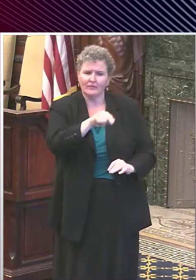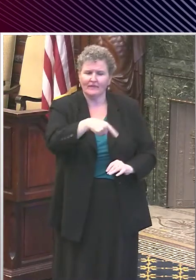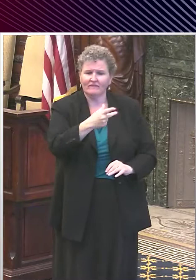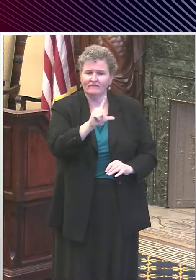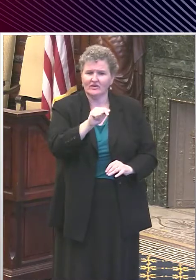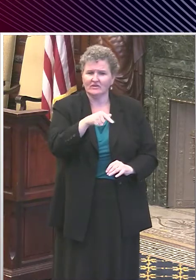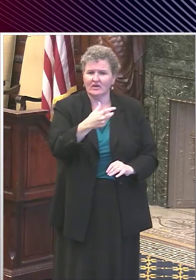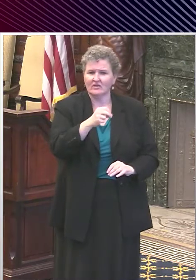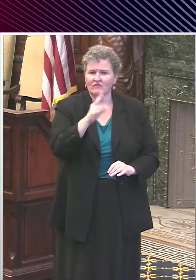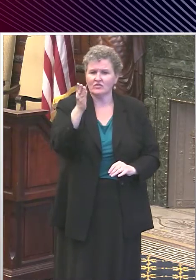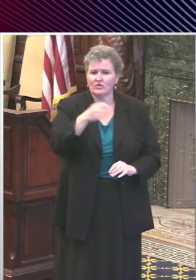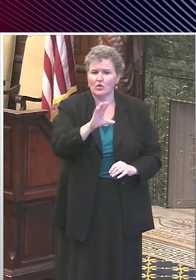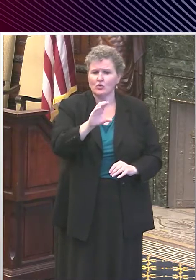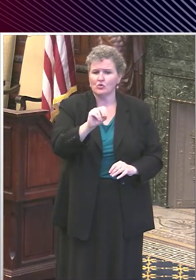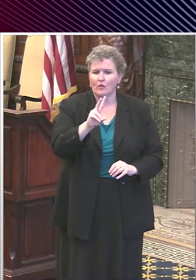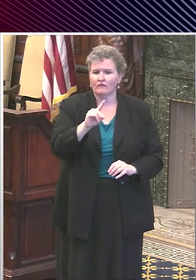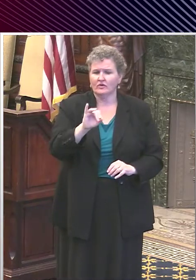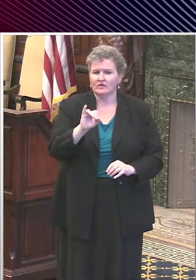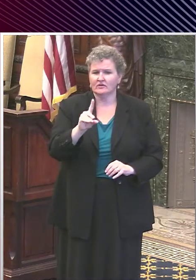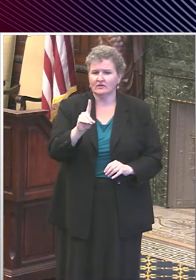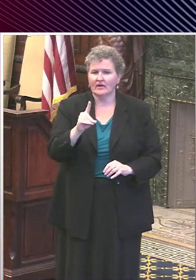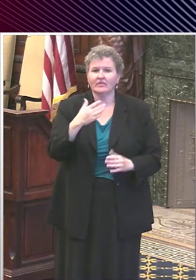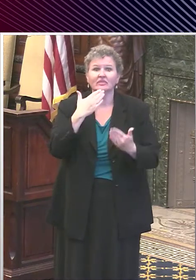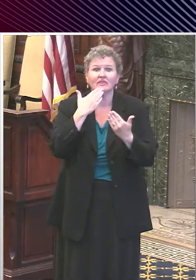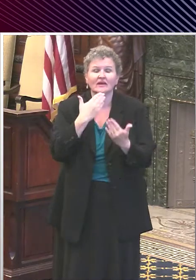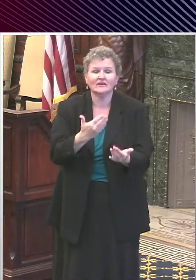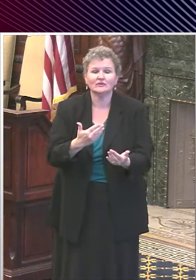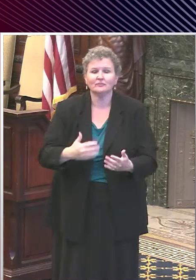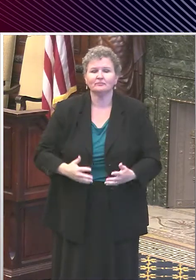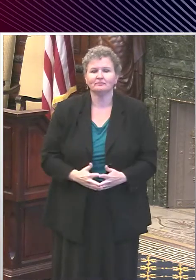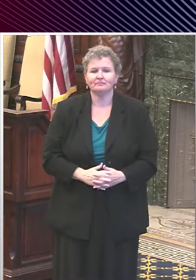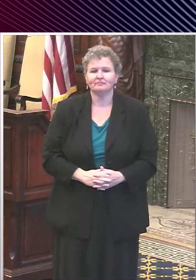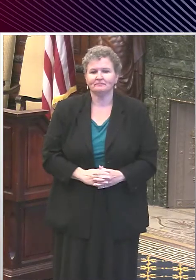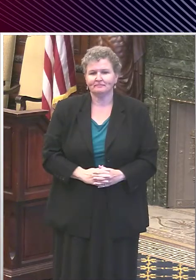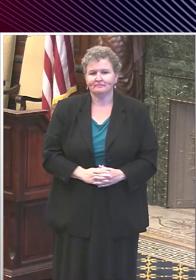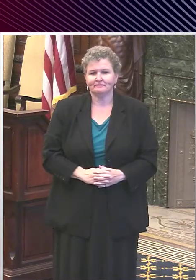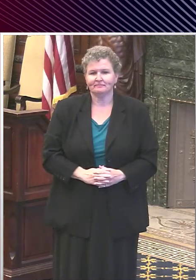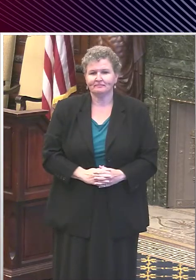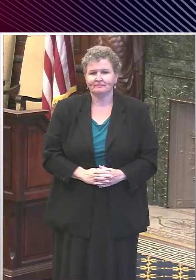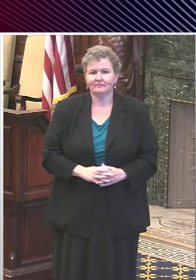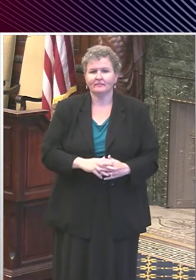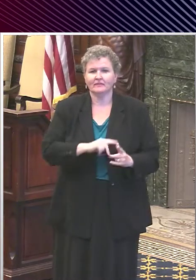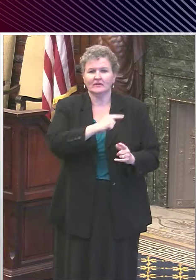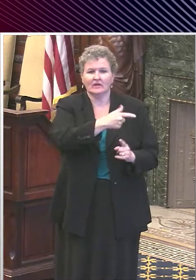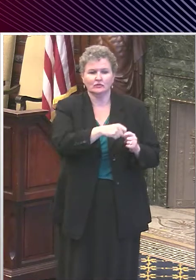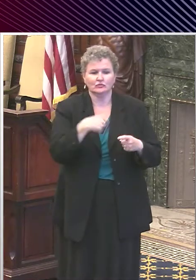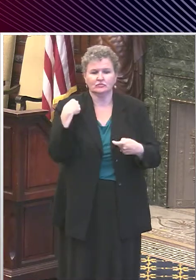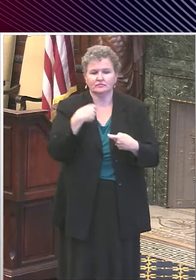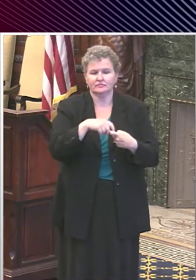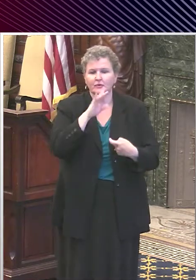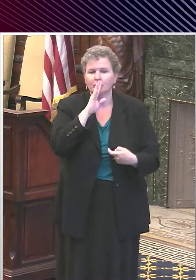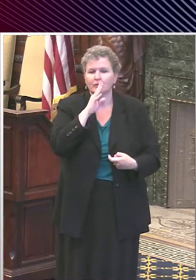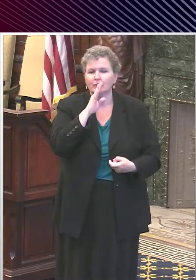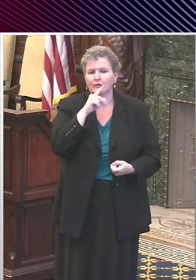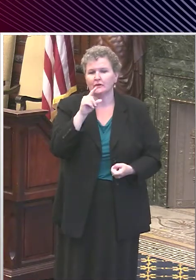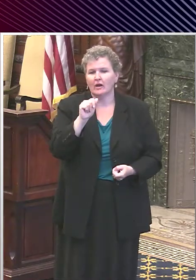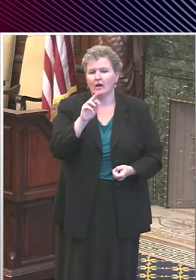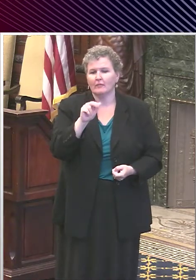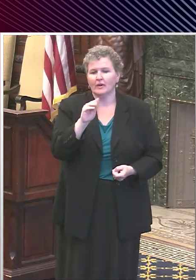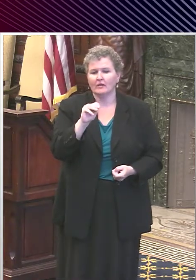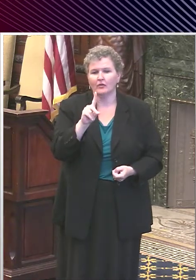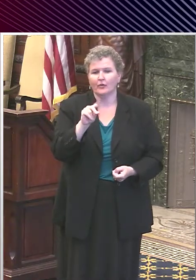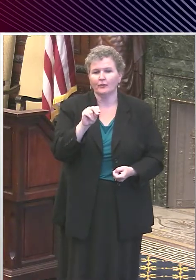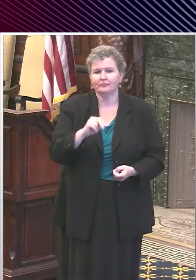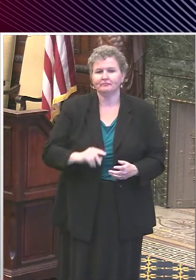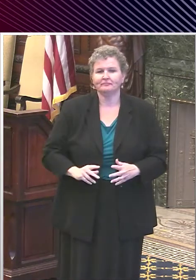www.phila.gov/COVID. Thank you. Thank you, Dr. Farley. And now we will turn to Armando for the Spanish language